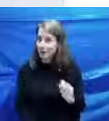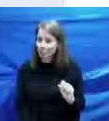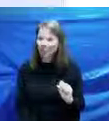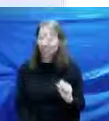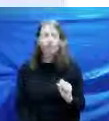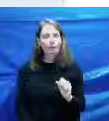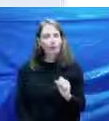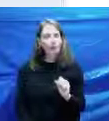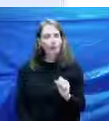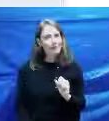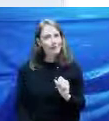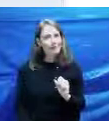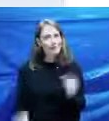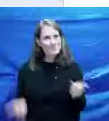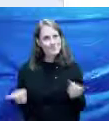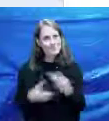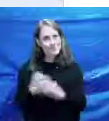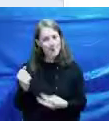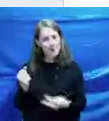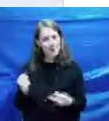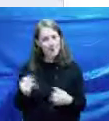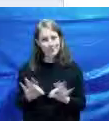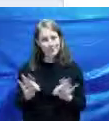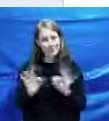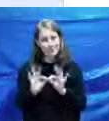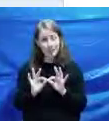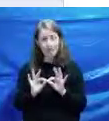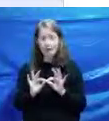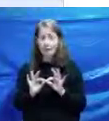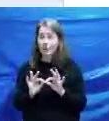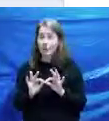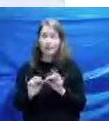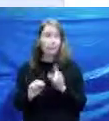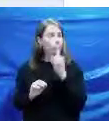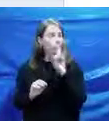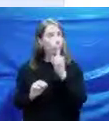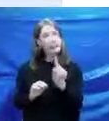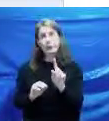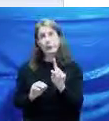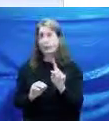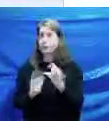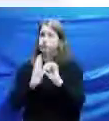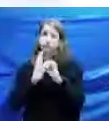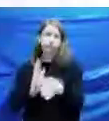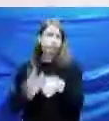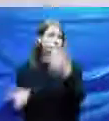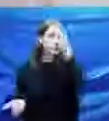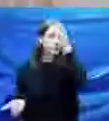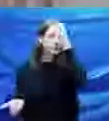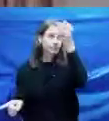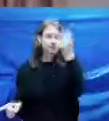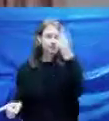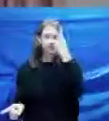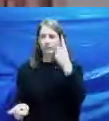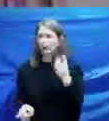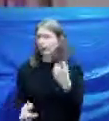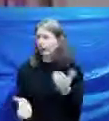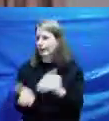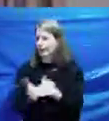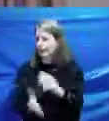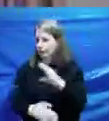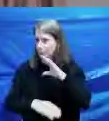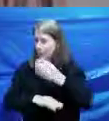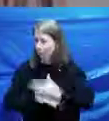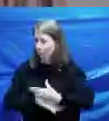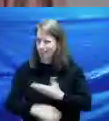very huge need for conceptual understanding. And I will confess that my daughter, again, maybe a little bit too much information, we go out to dinner,